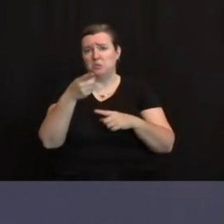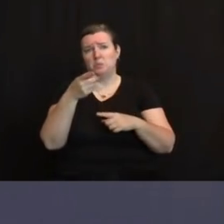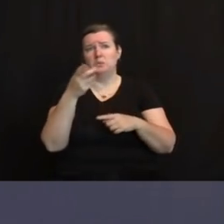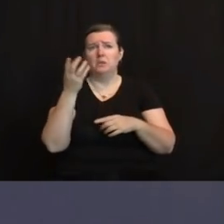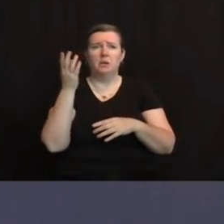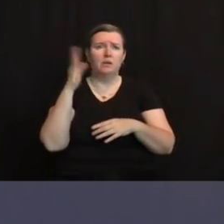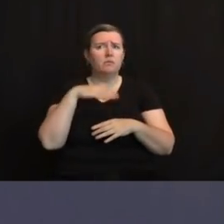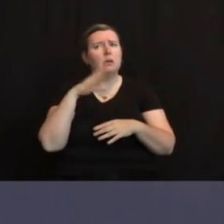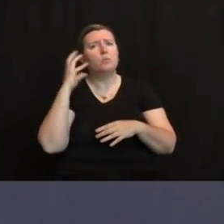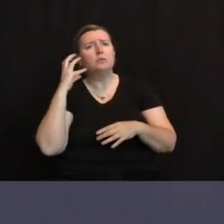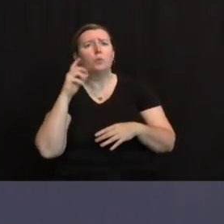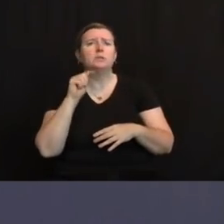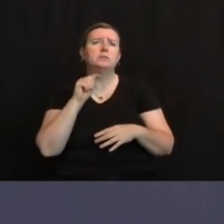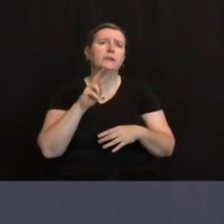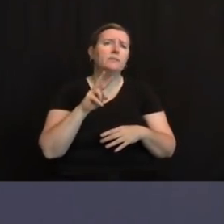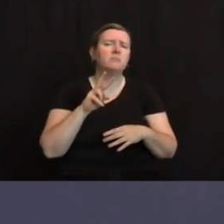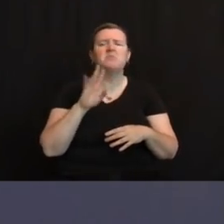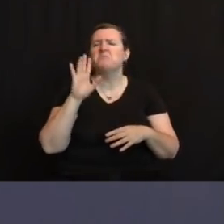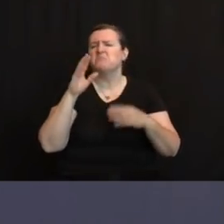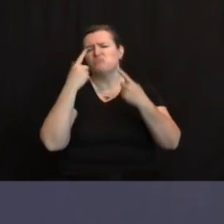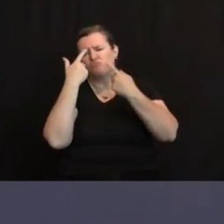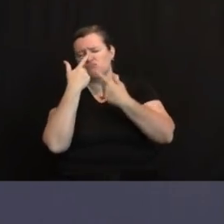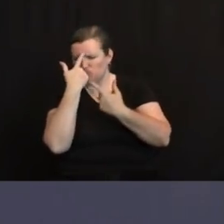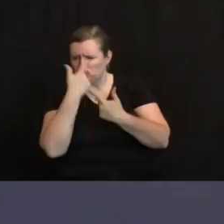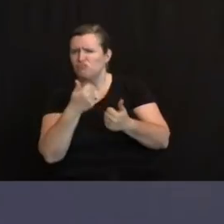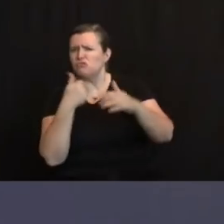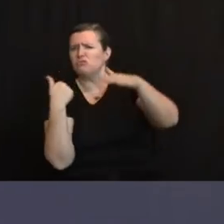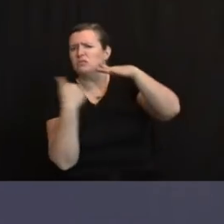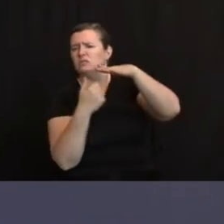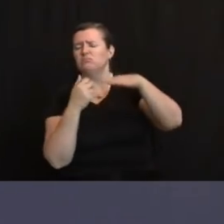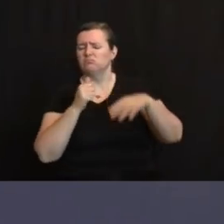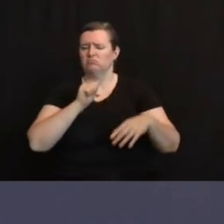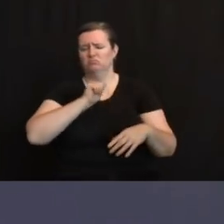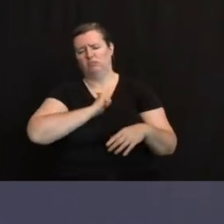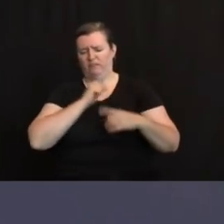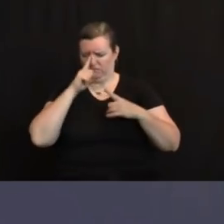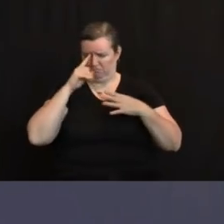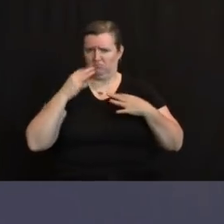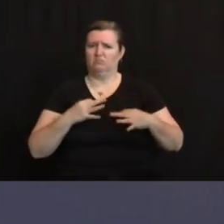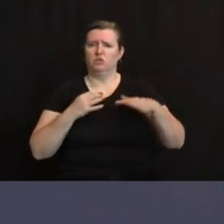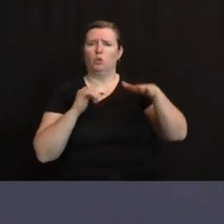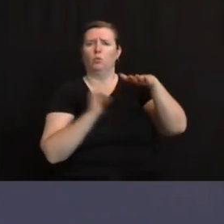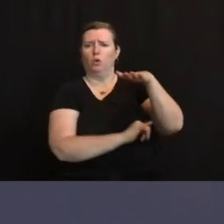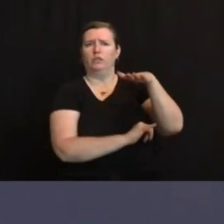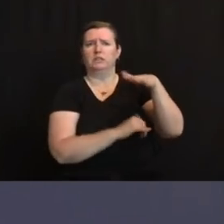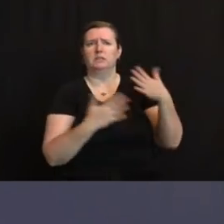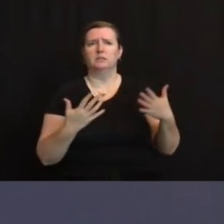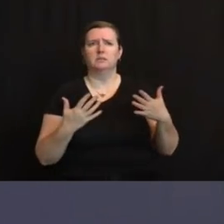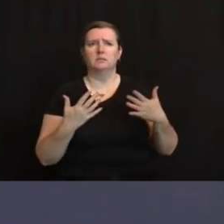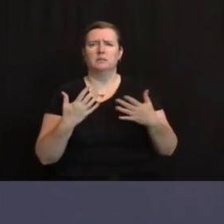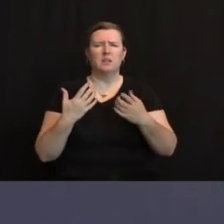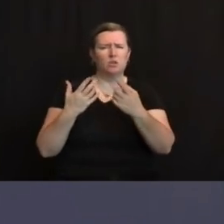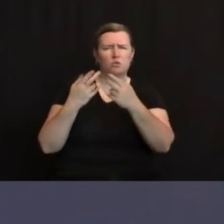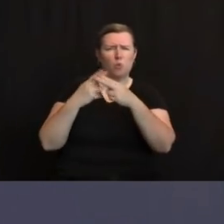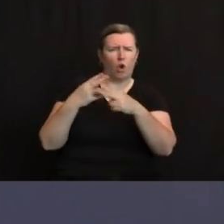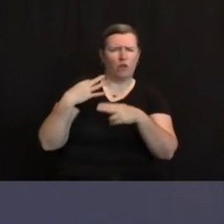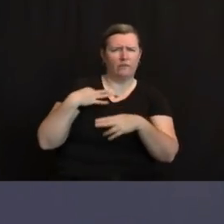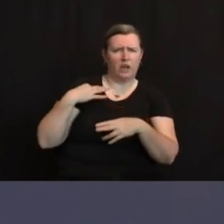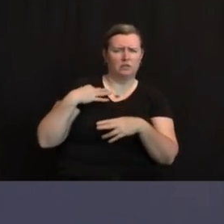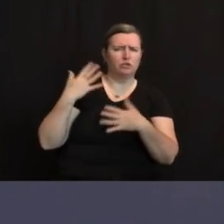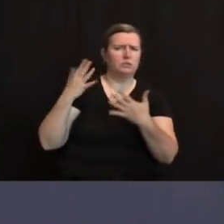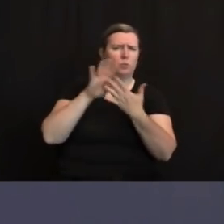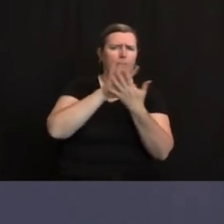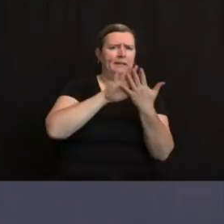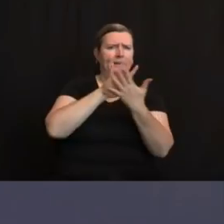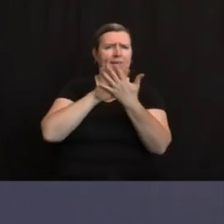will be sort of self-policing, and today the commissioner just said that it was voluntary. So I'm curious what sort of teeth this